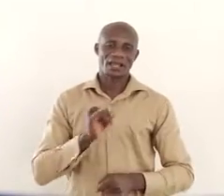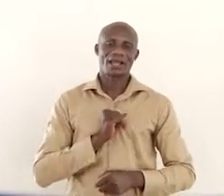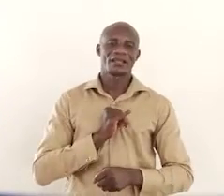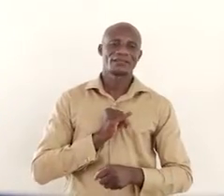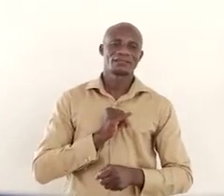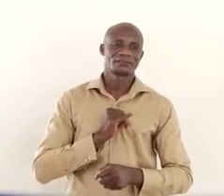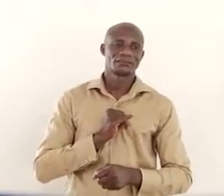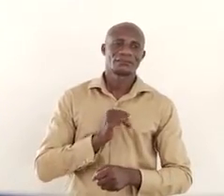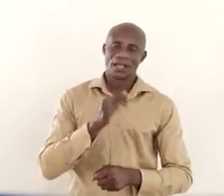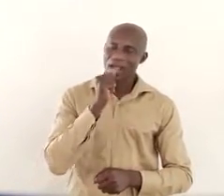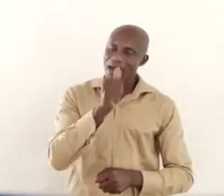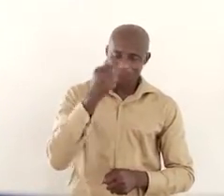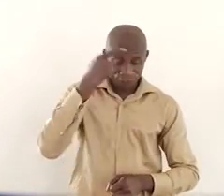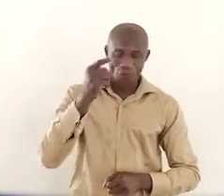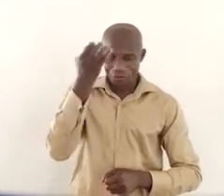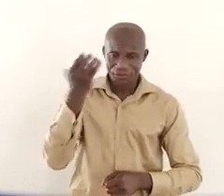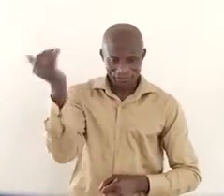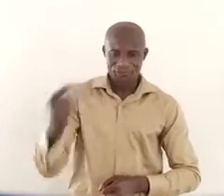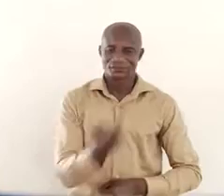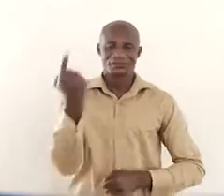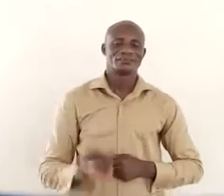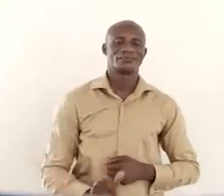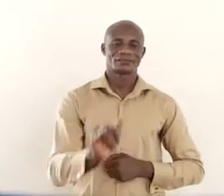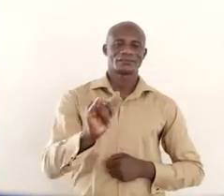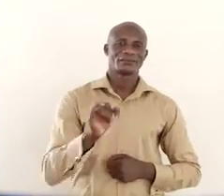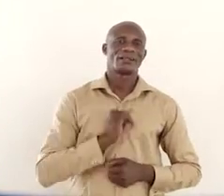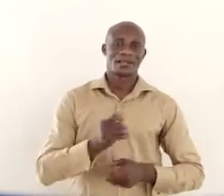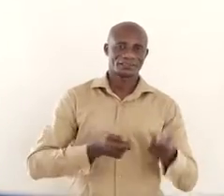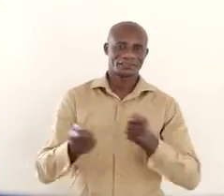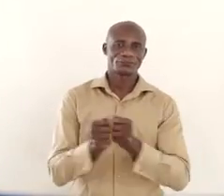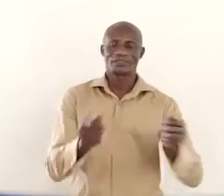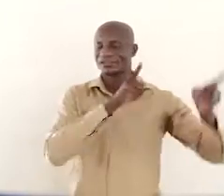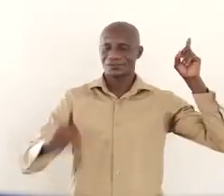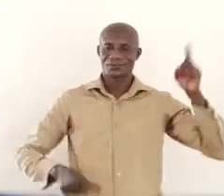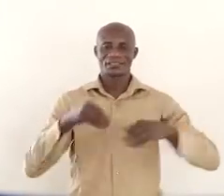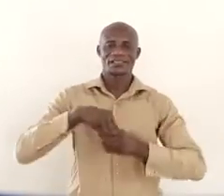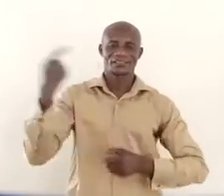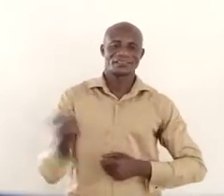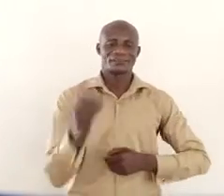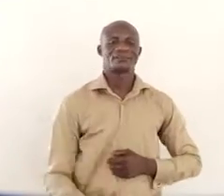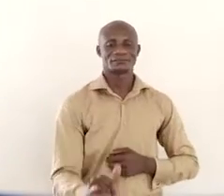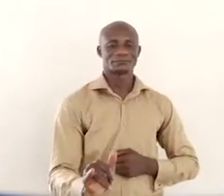I belong to eternity. Amen? I reign with the Lord in eternity.